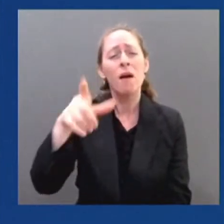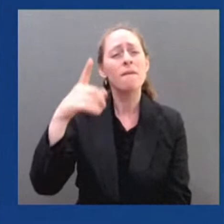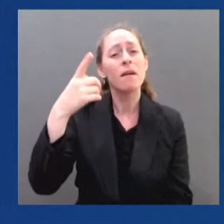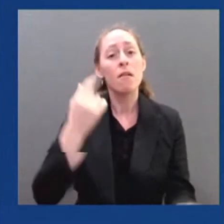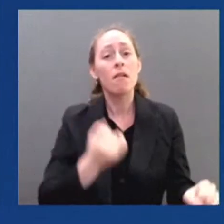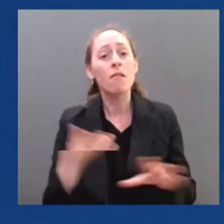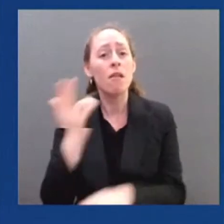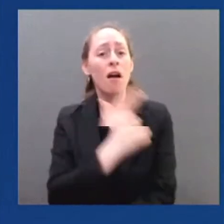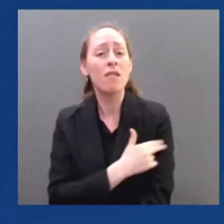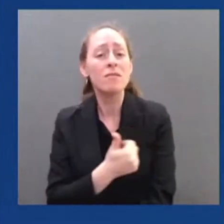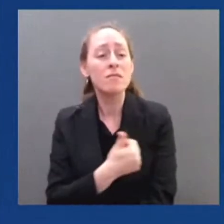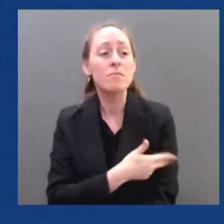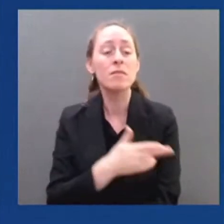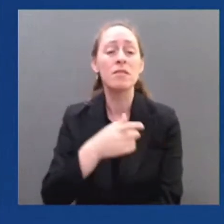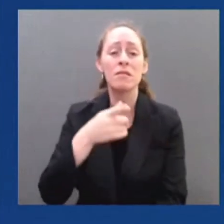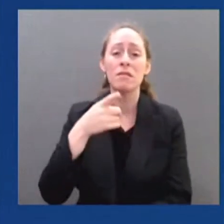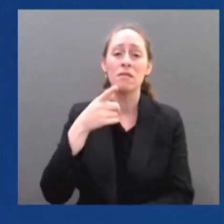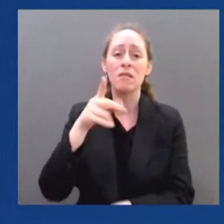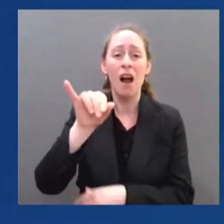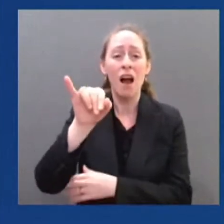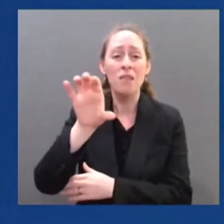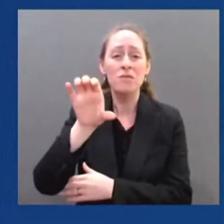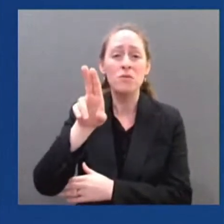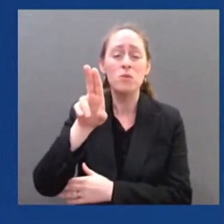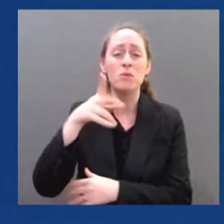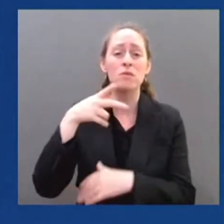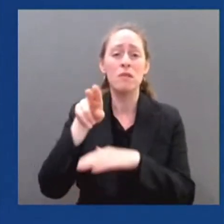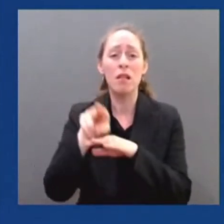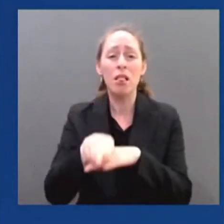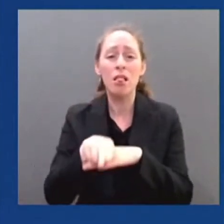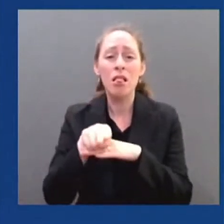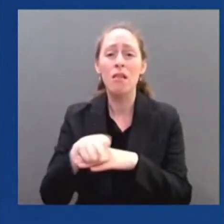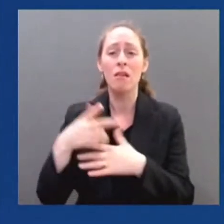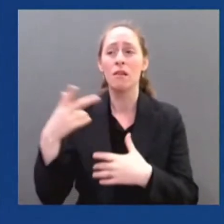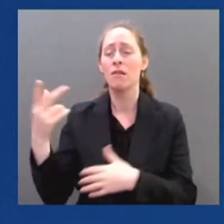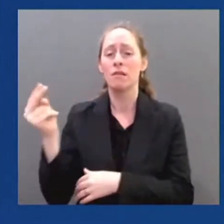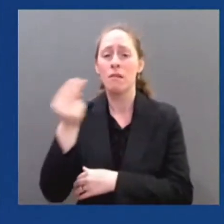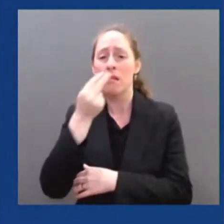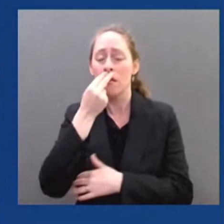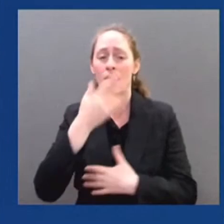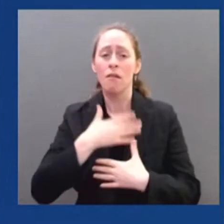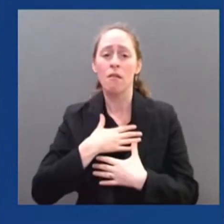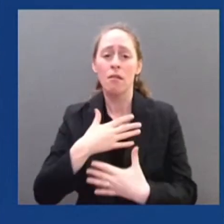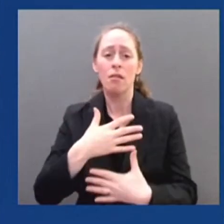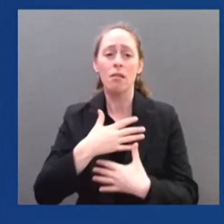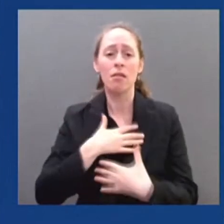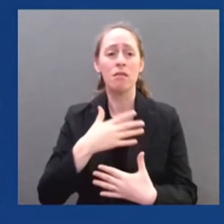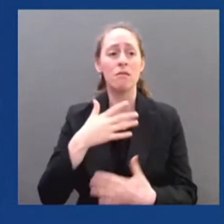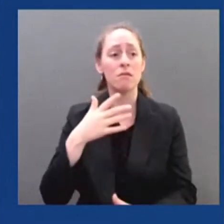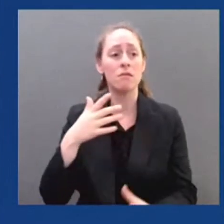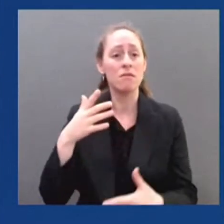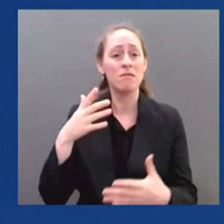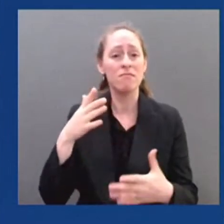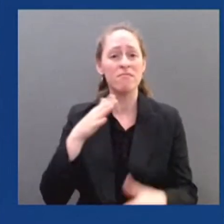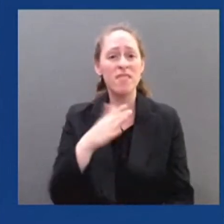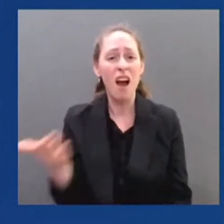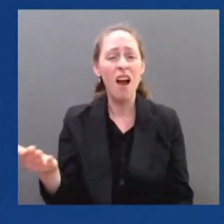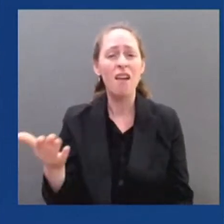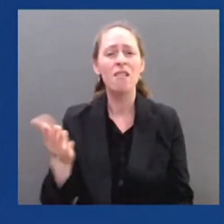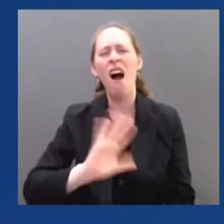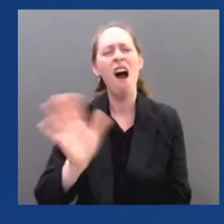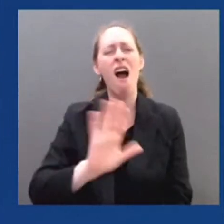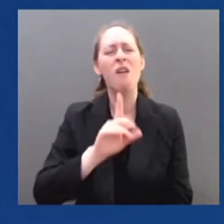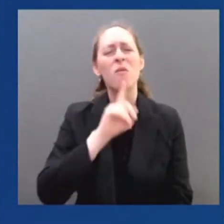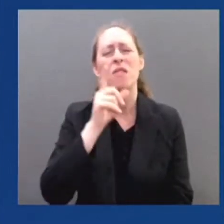ventilator, and they certainly should not lose their life to this virus at such a young age. During the Omicron wave, we saw a huge spike in